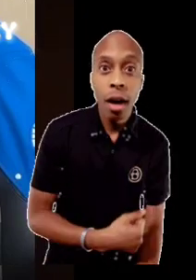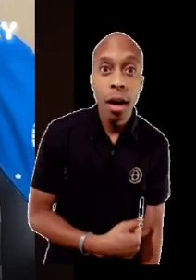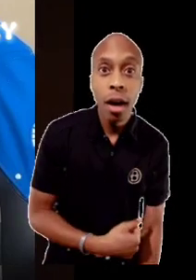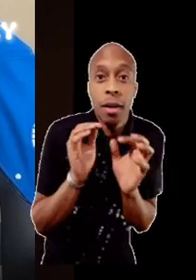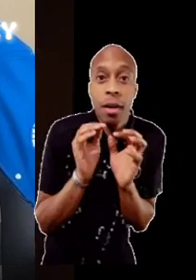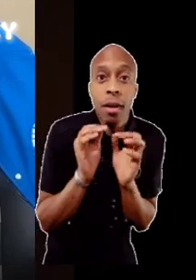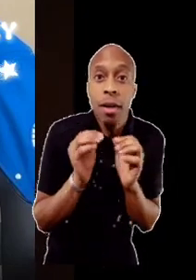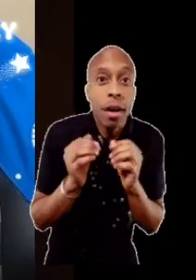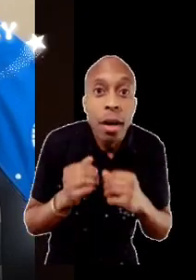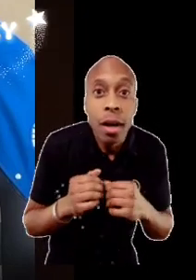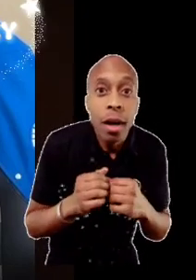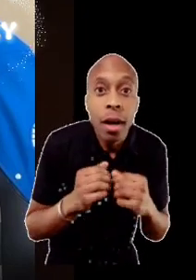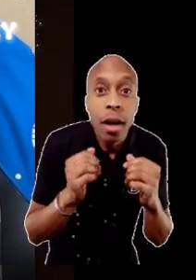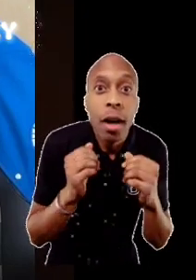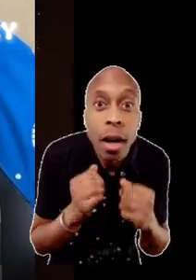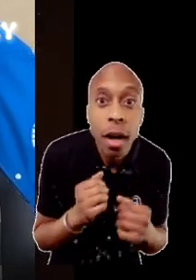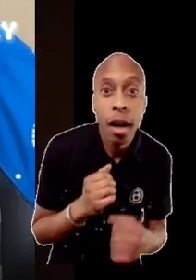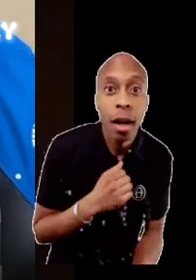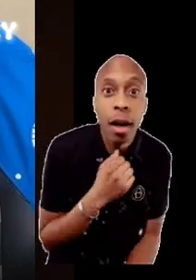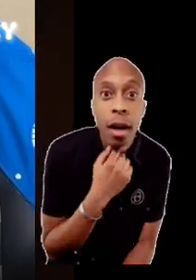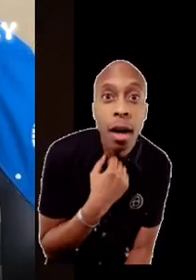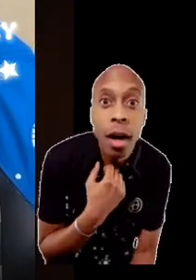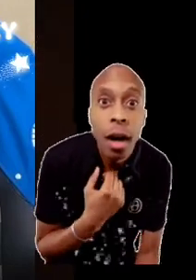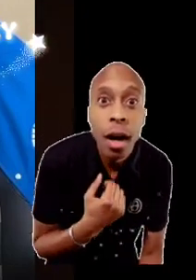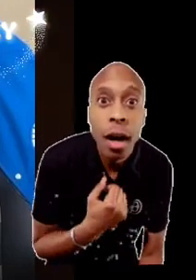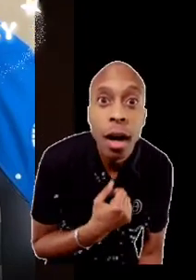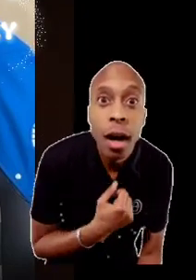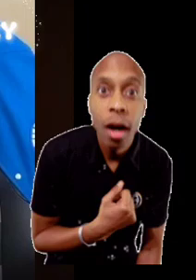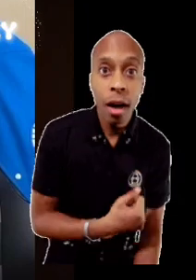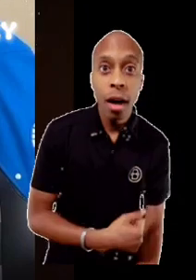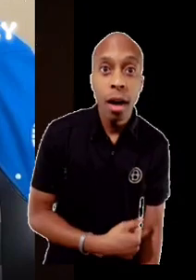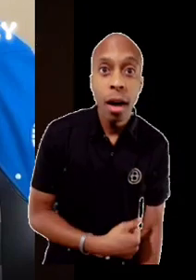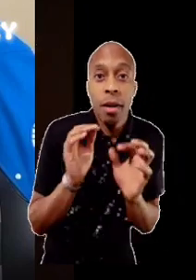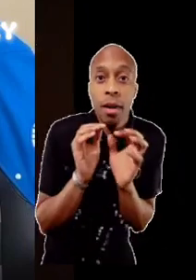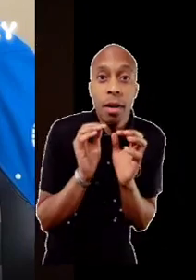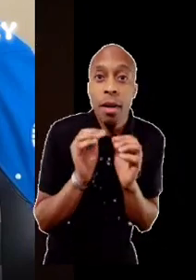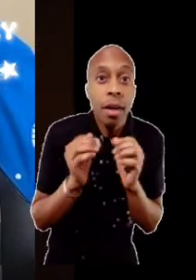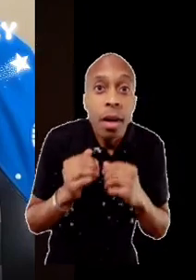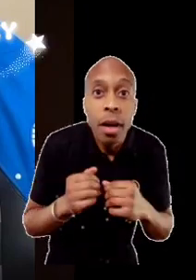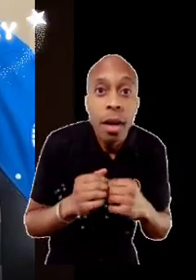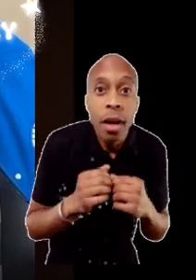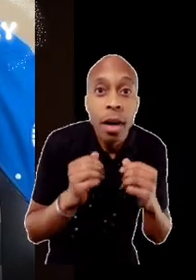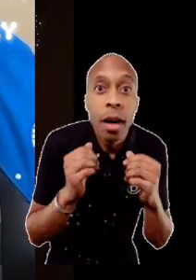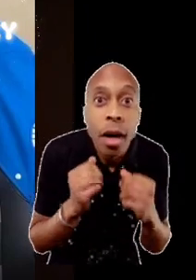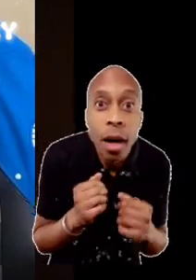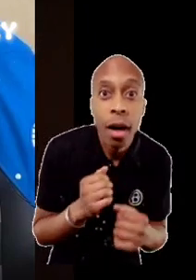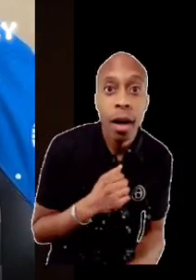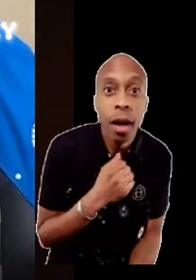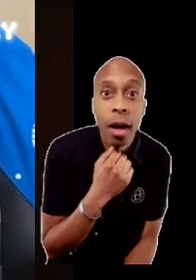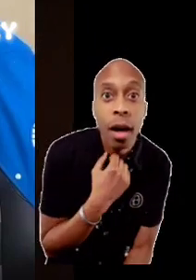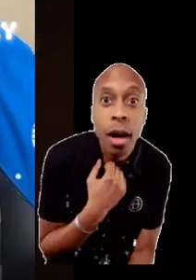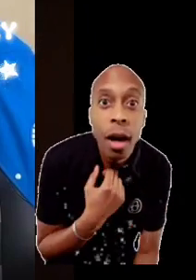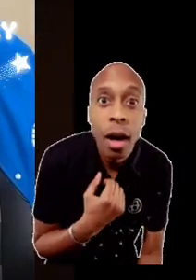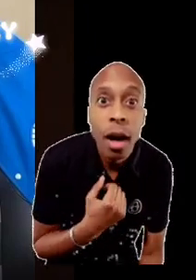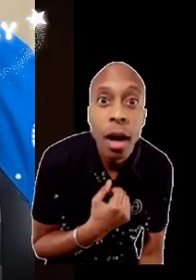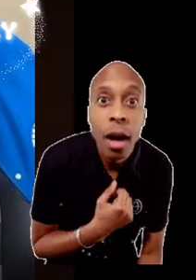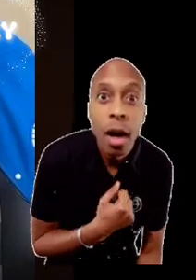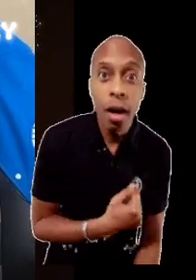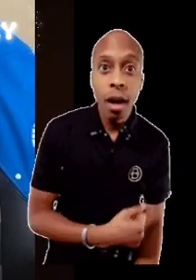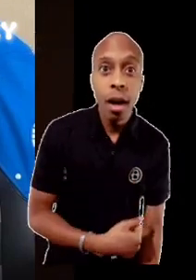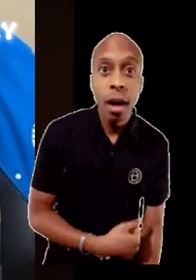I promise you on my soul, and I will give up everything that I have of this world for truth.